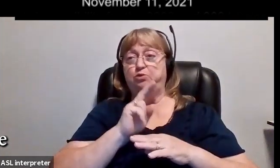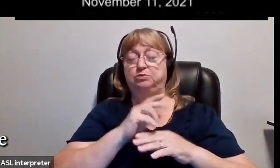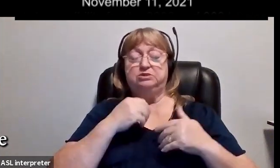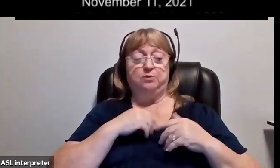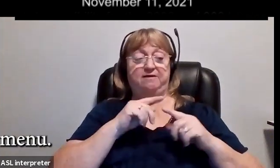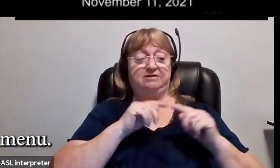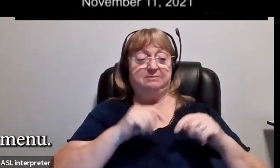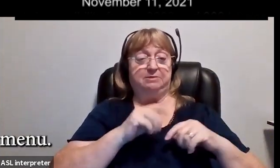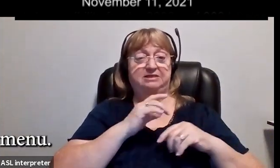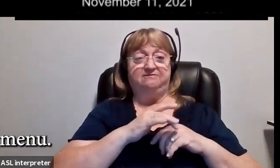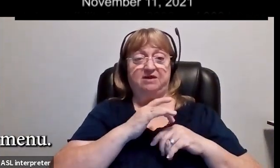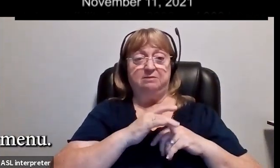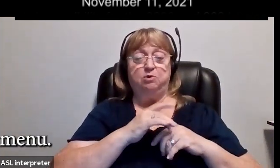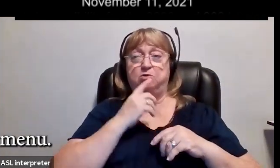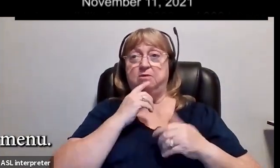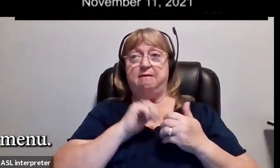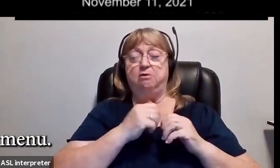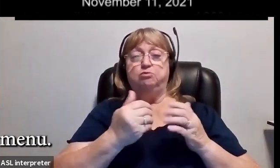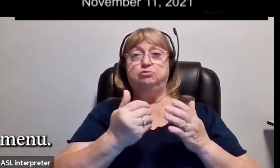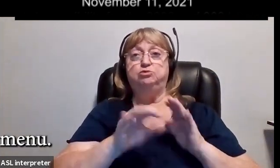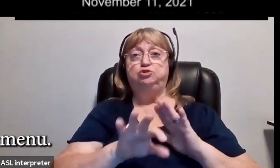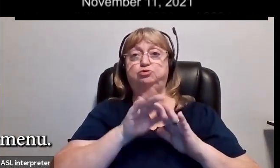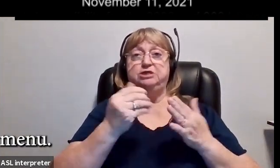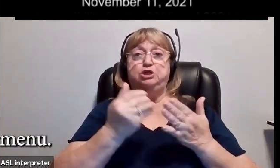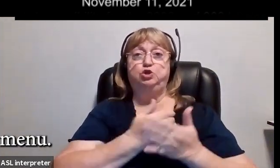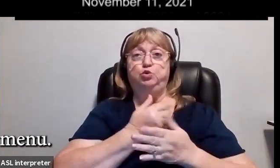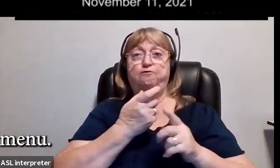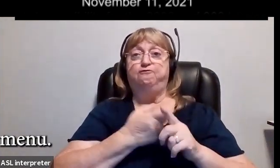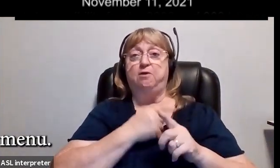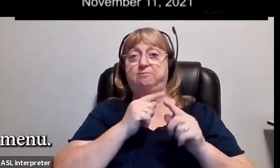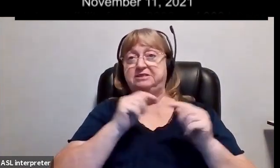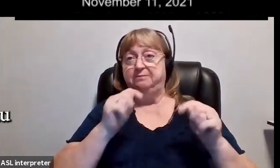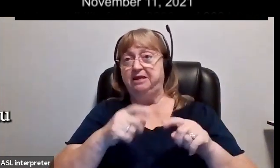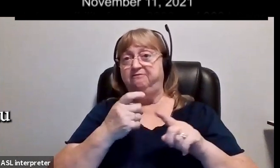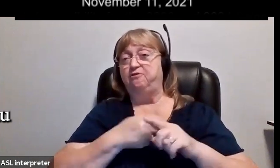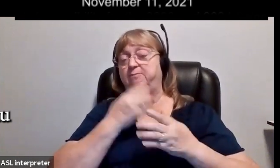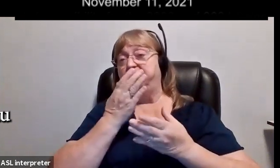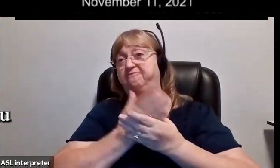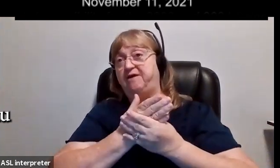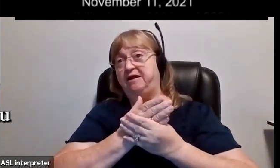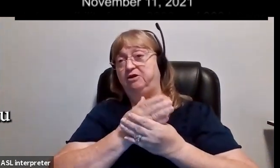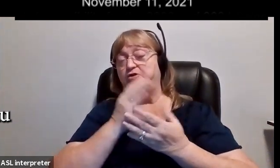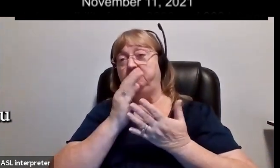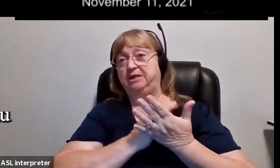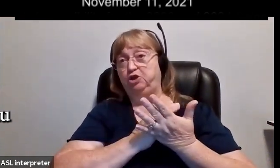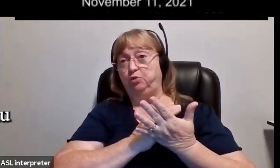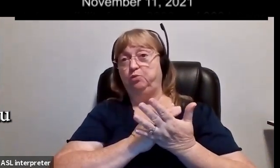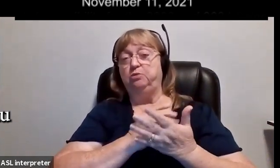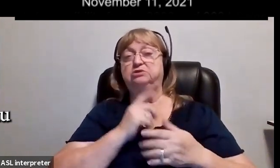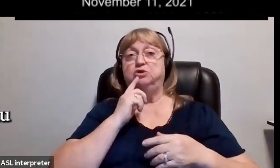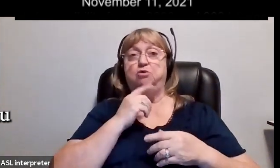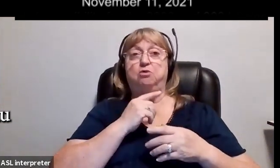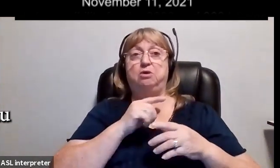are available by choosing new from template from the file menu. So the graphic shows the file